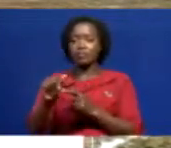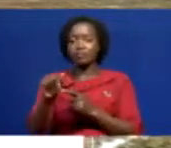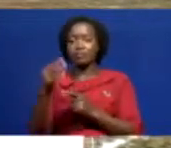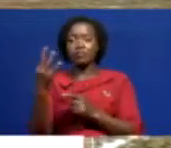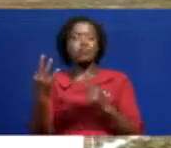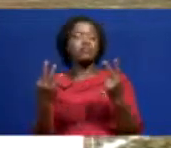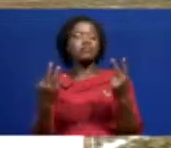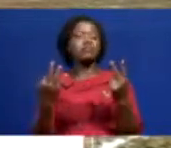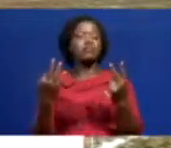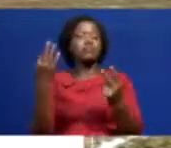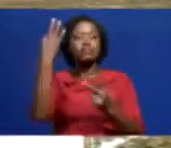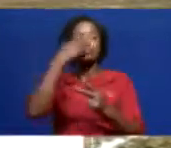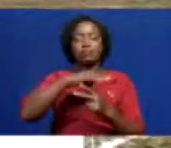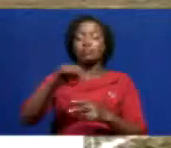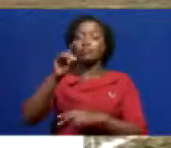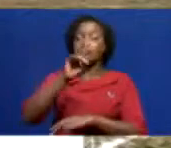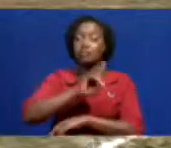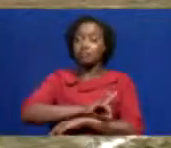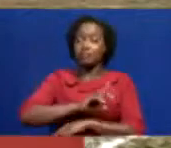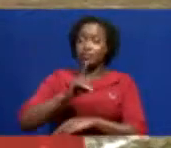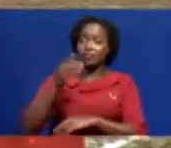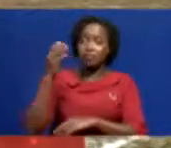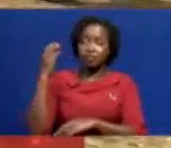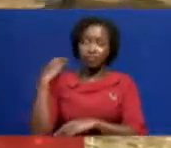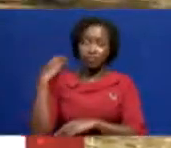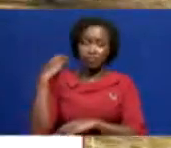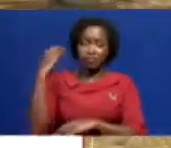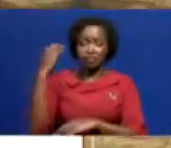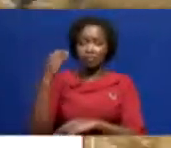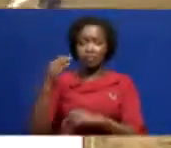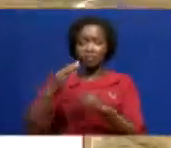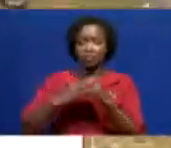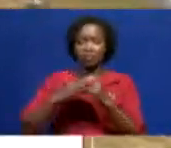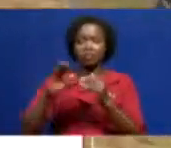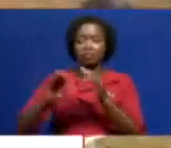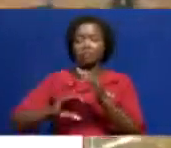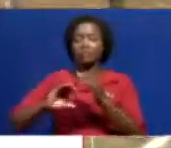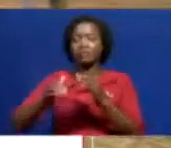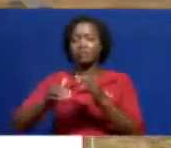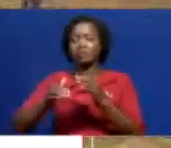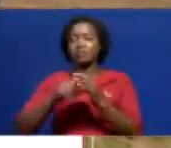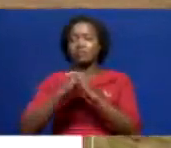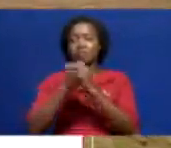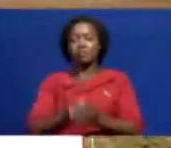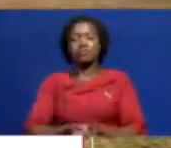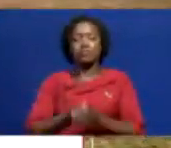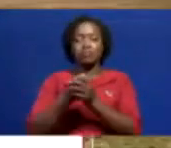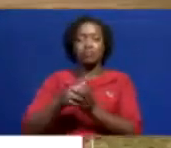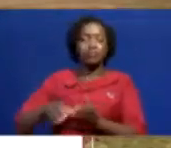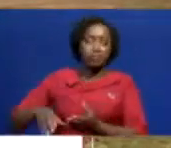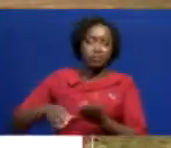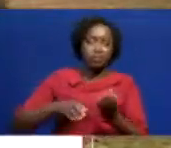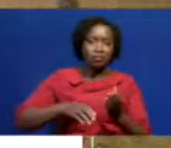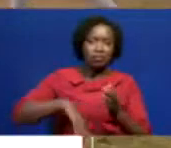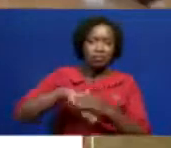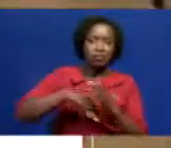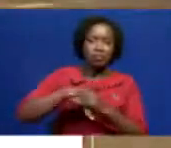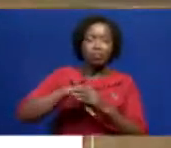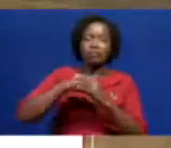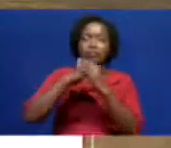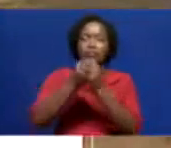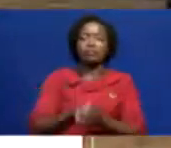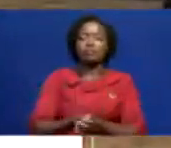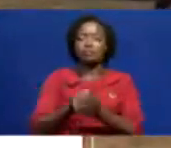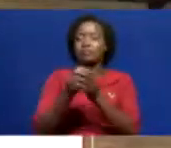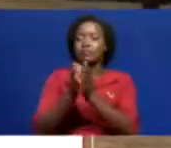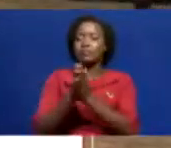three-day championship brought together schools from 8 Busia sub-counties battling for honors in volleyball, rugby sevens, soccer and netball, with the winners